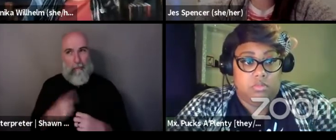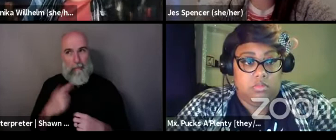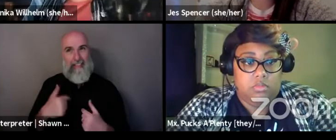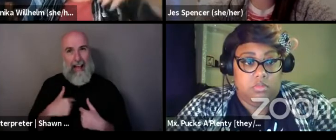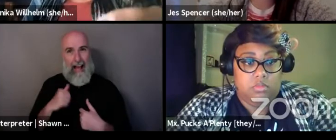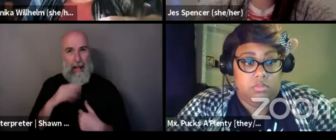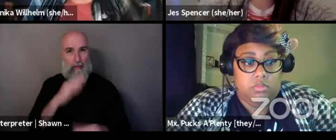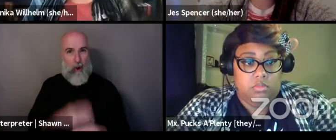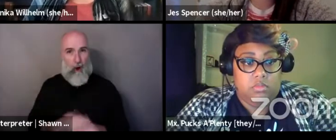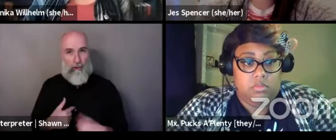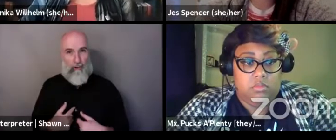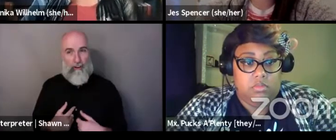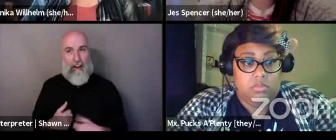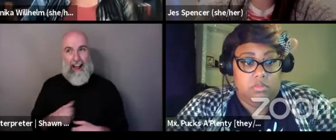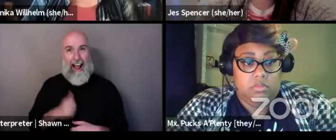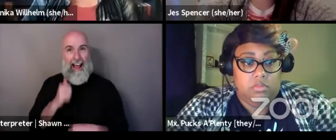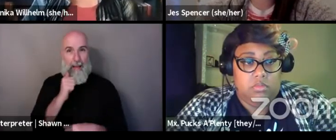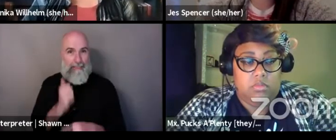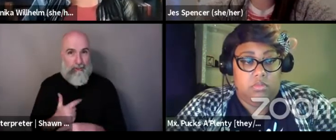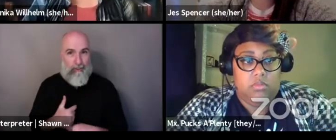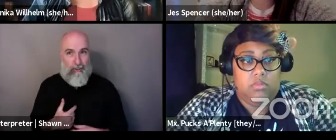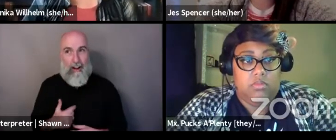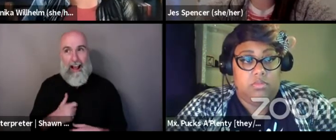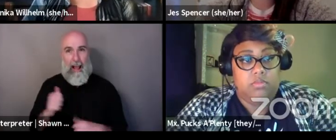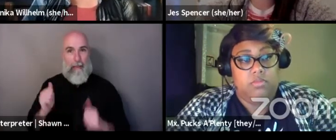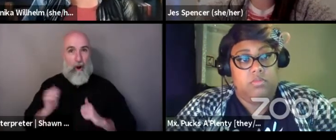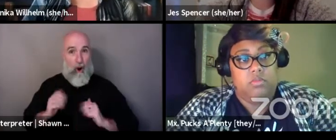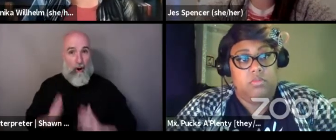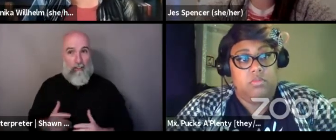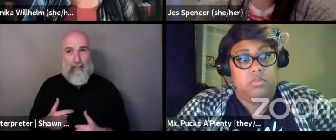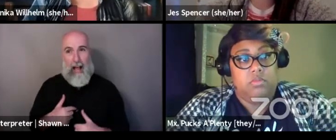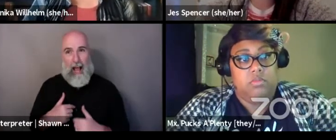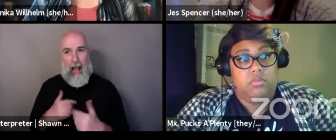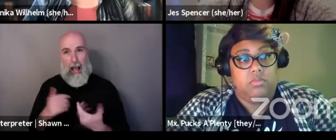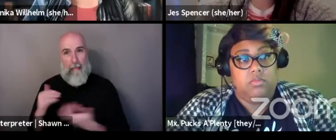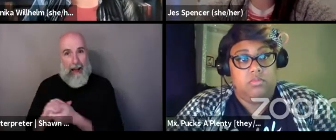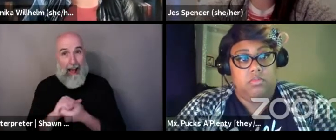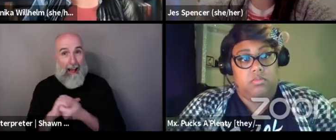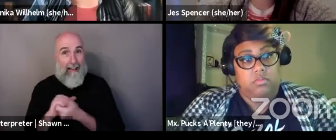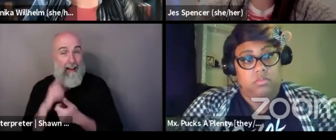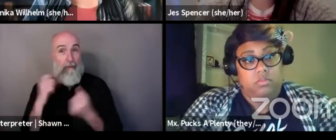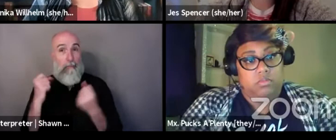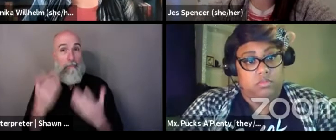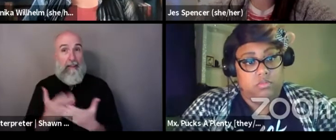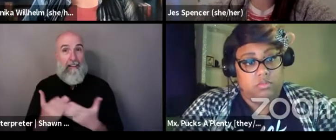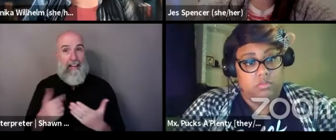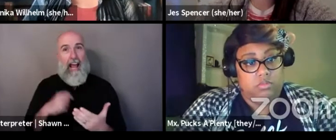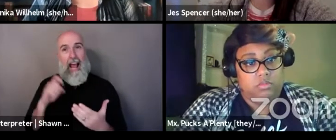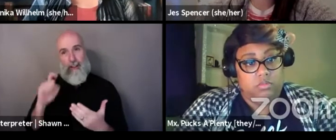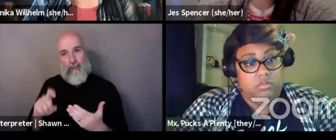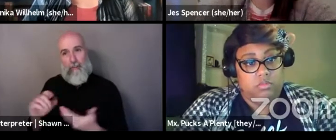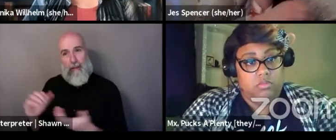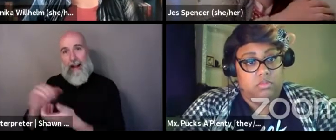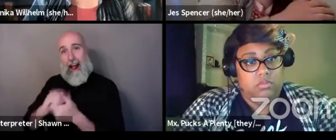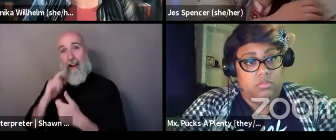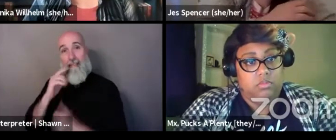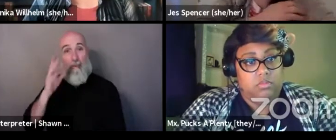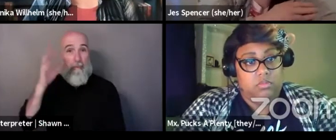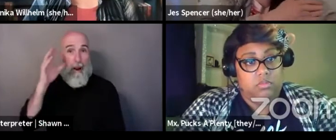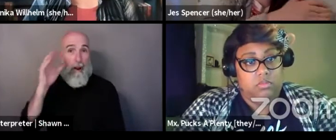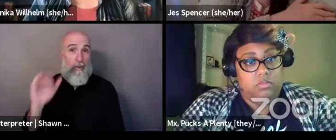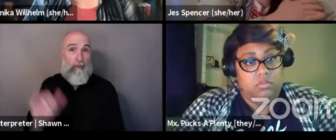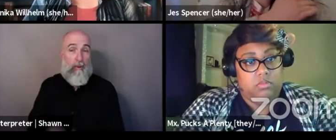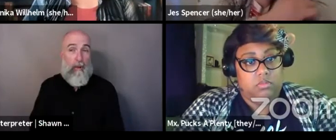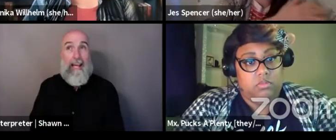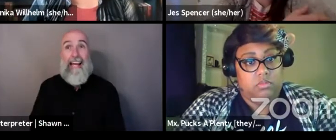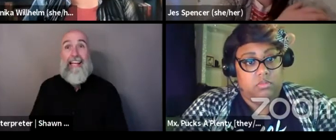daughter. I am a sister. I am an artist. I am an ally for many things. And I should be an ally for parents as well, especially because